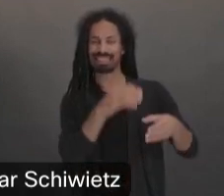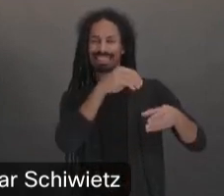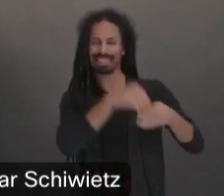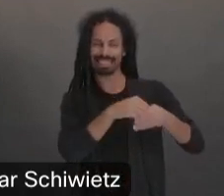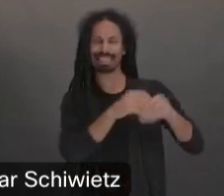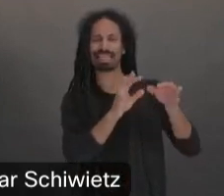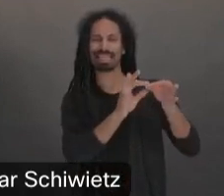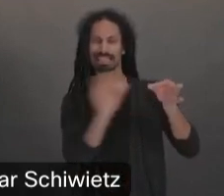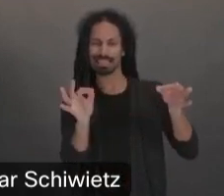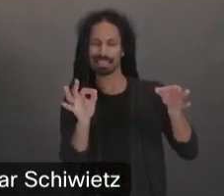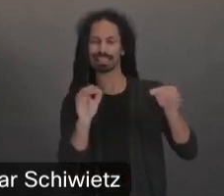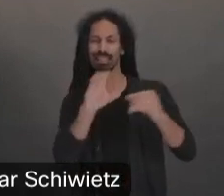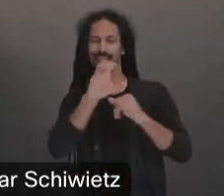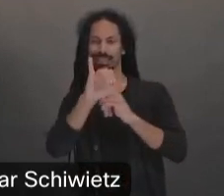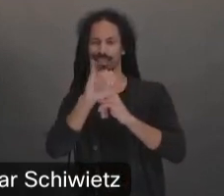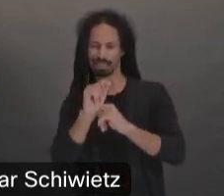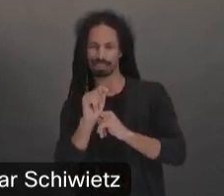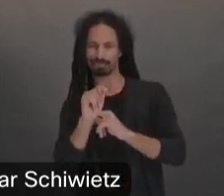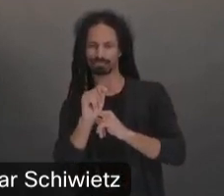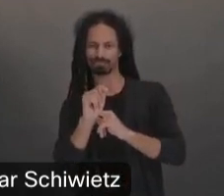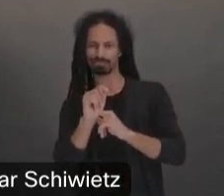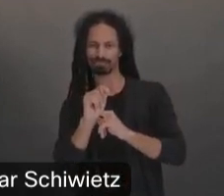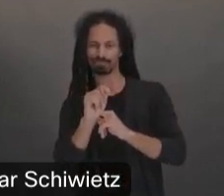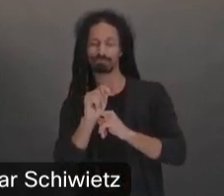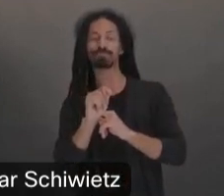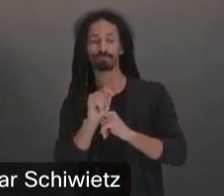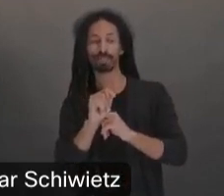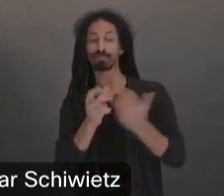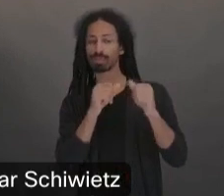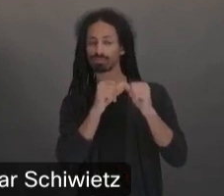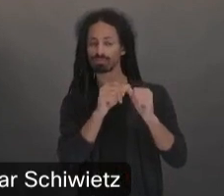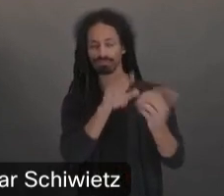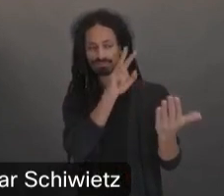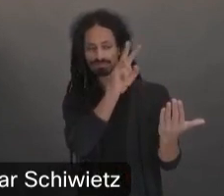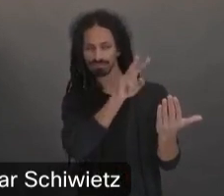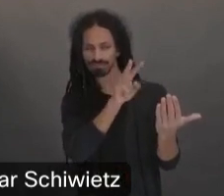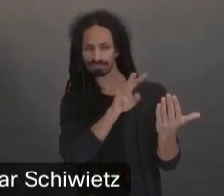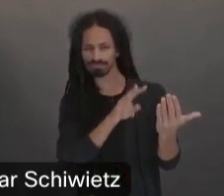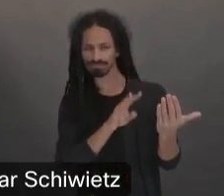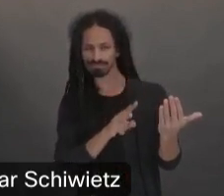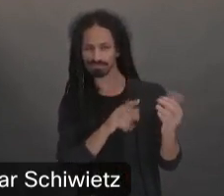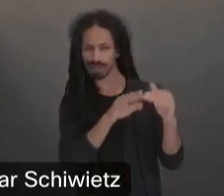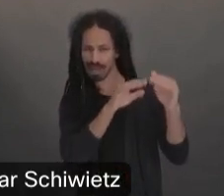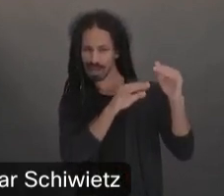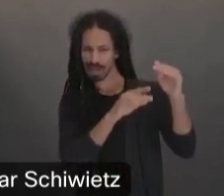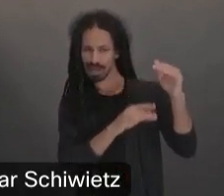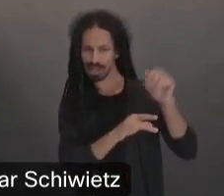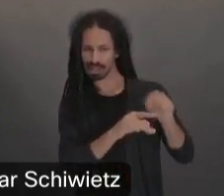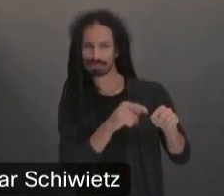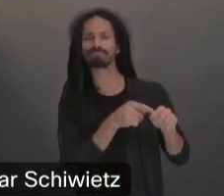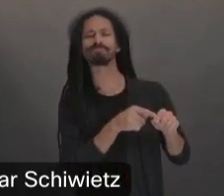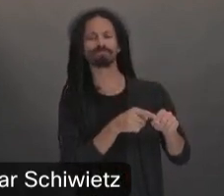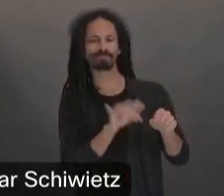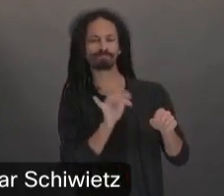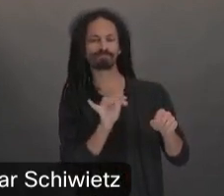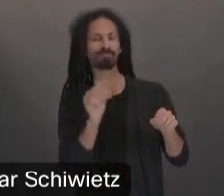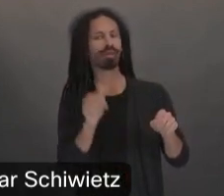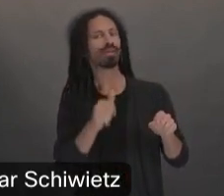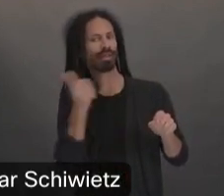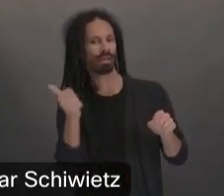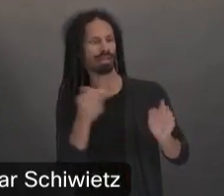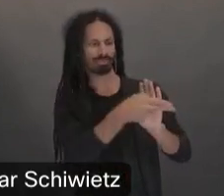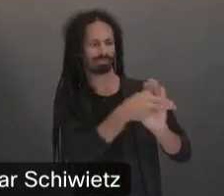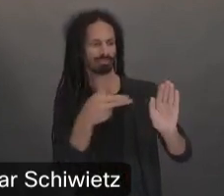citation. If we move further down into the paragraph, we see another yellow highlighted